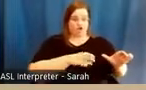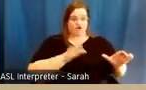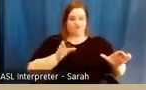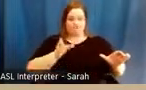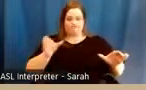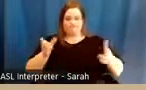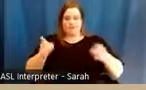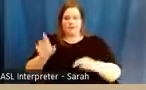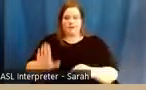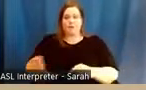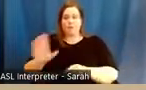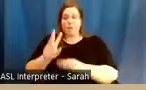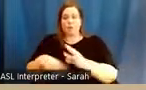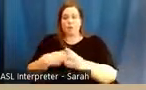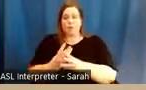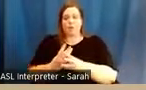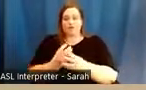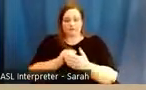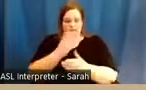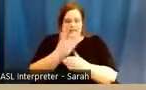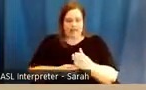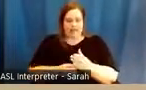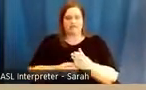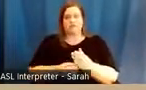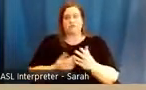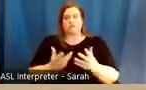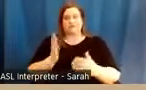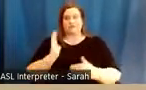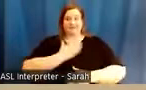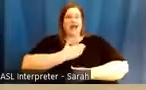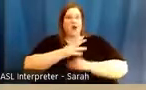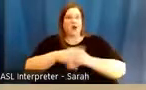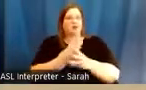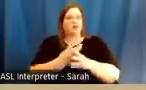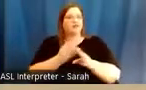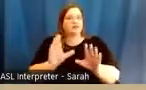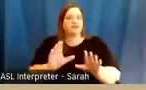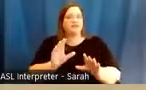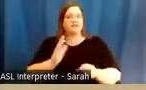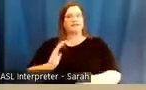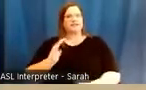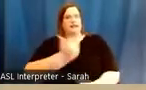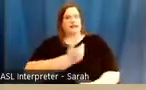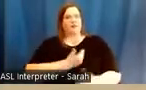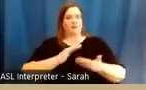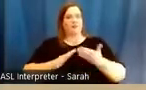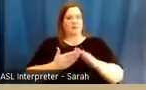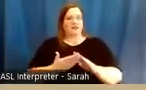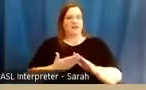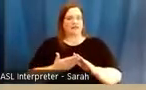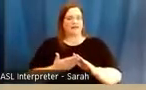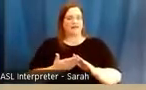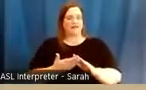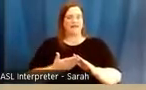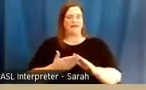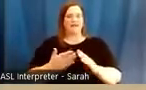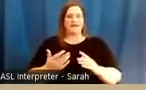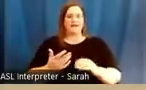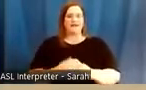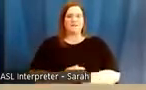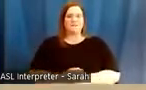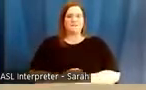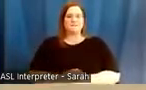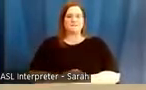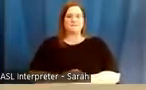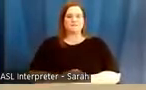your world. This is in our world, because it's our community. And you know, the things